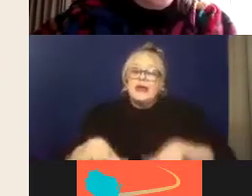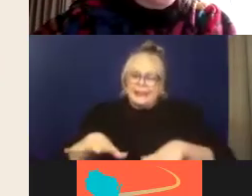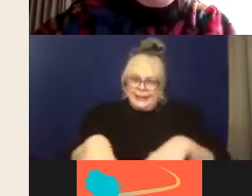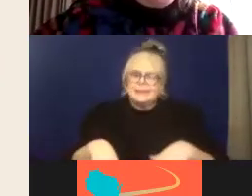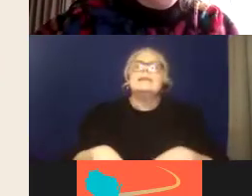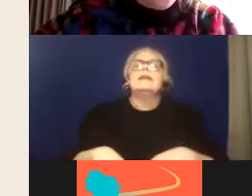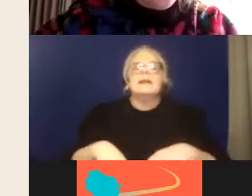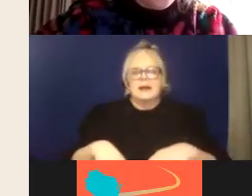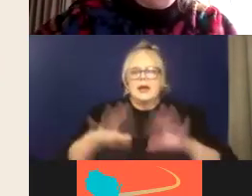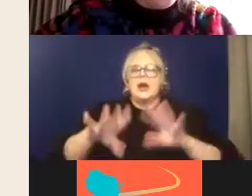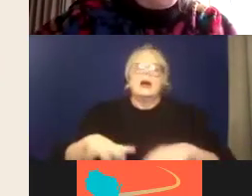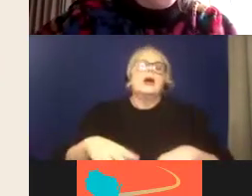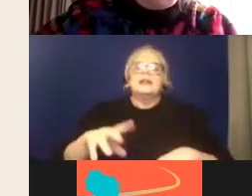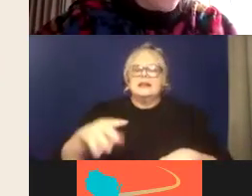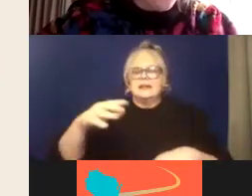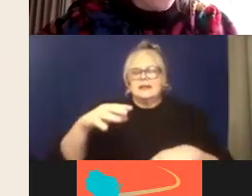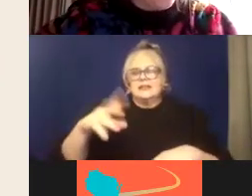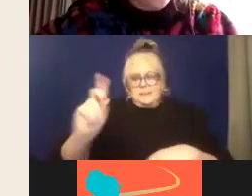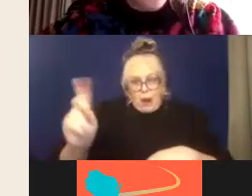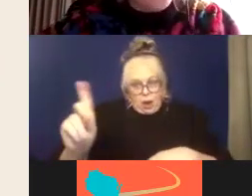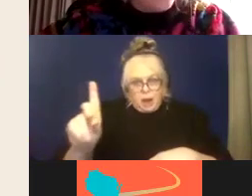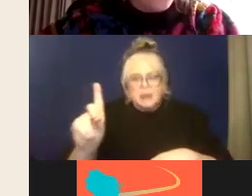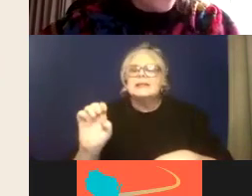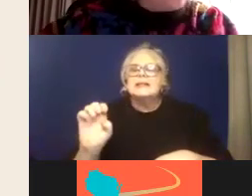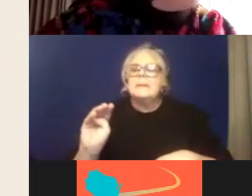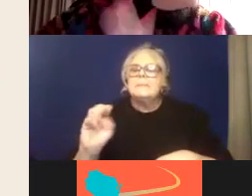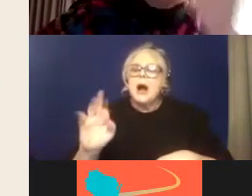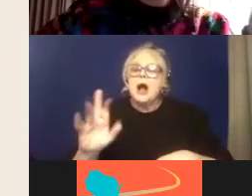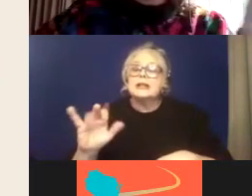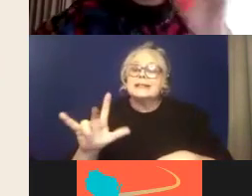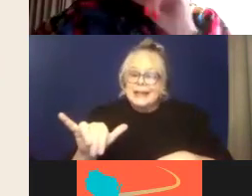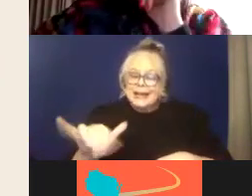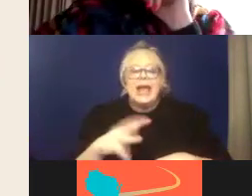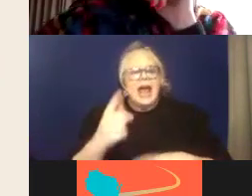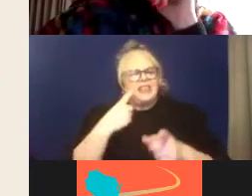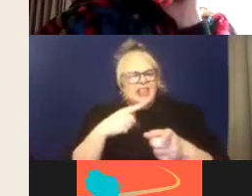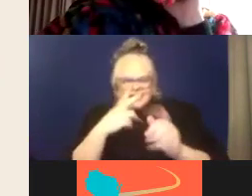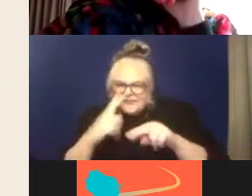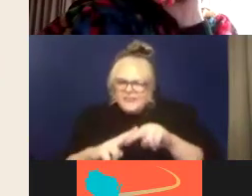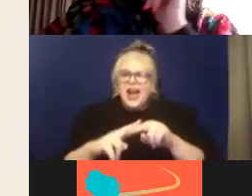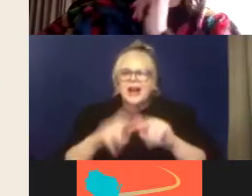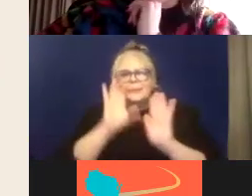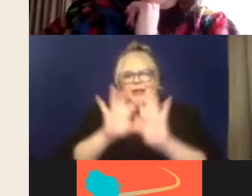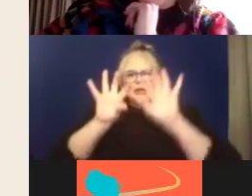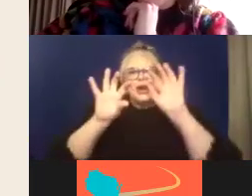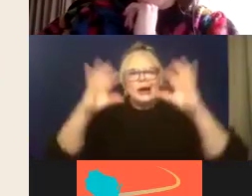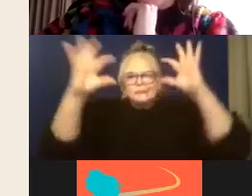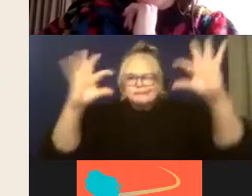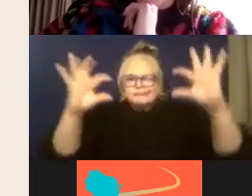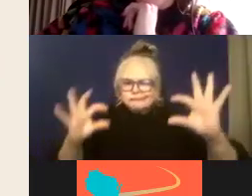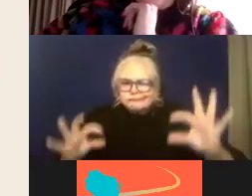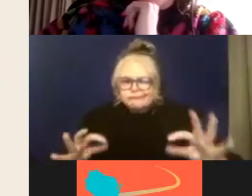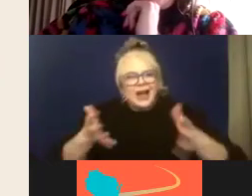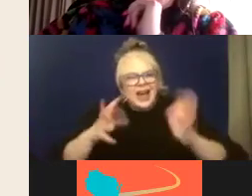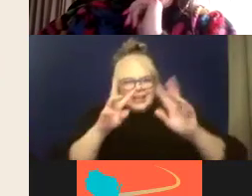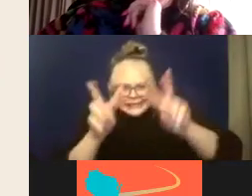things that go into media literacy, and I just think it's kind of a fun thing to let your brain travel around and explore all the different things